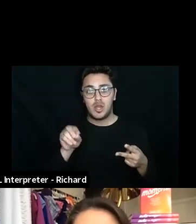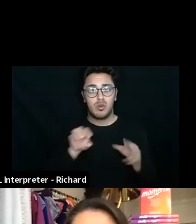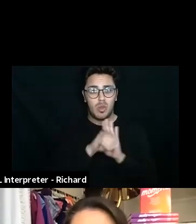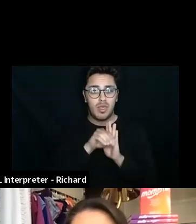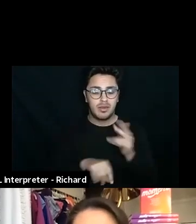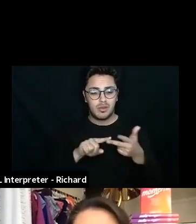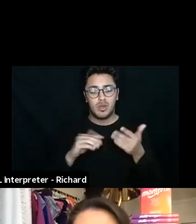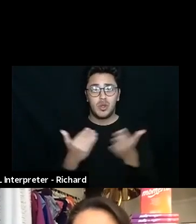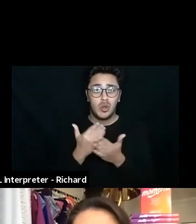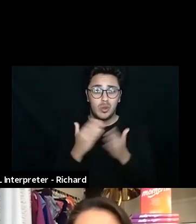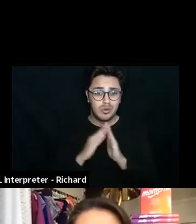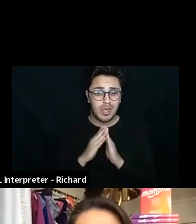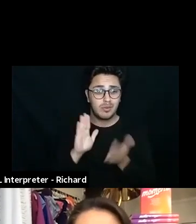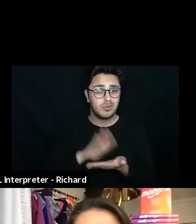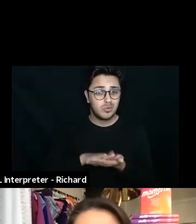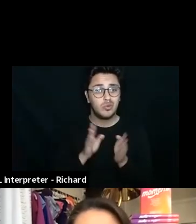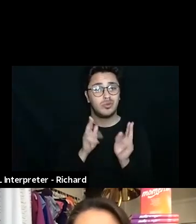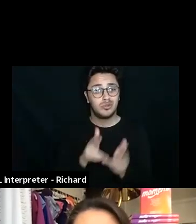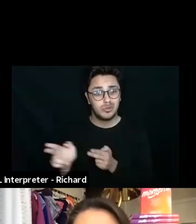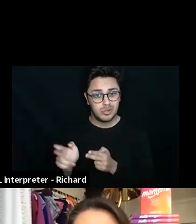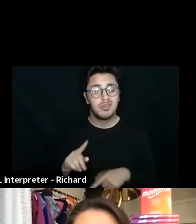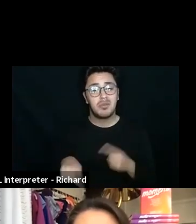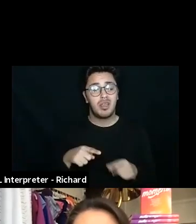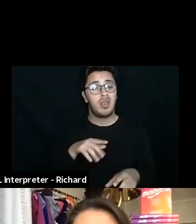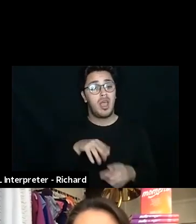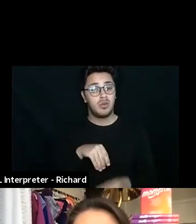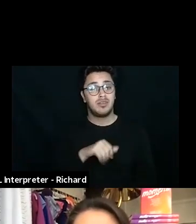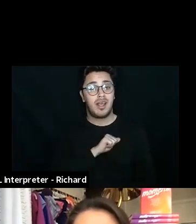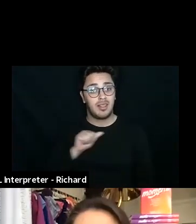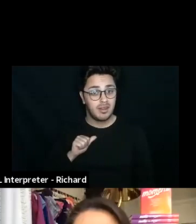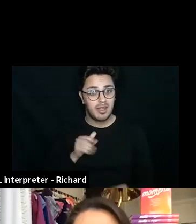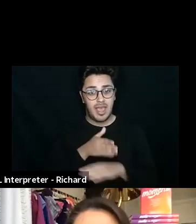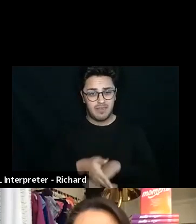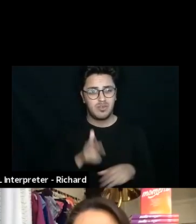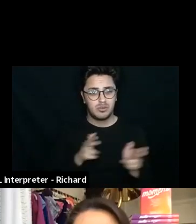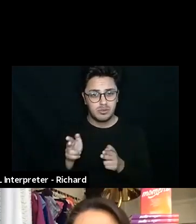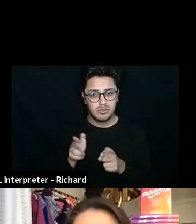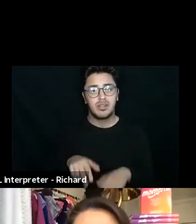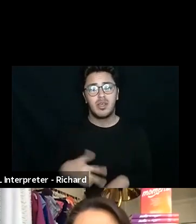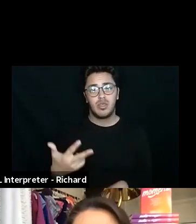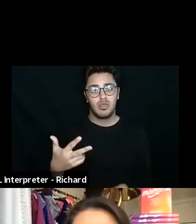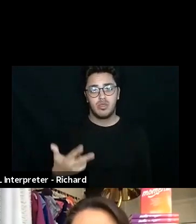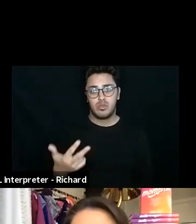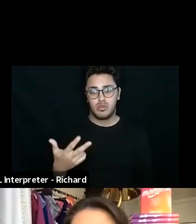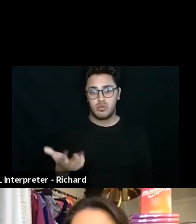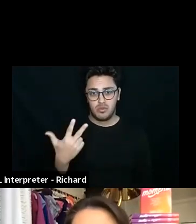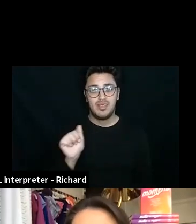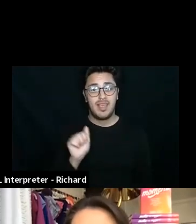shooting. But when I was in Atlanta after the shooting at three Asian themed